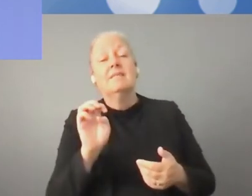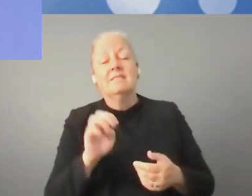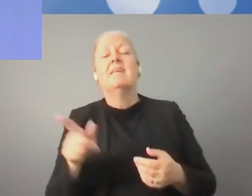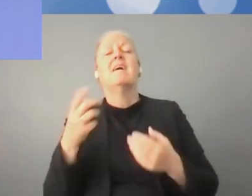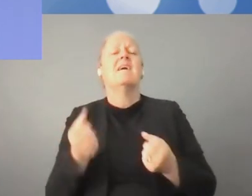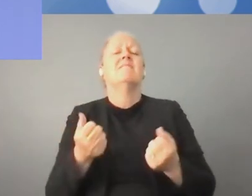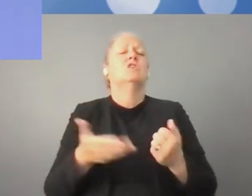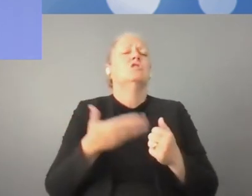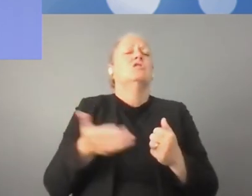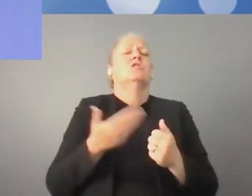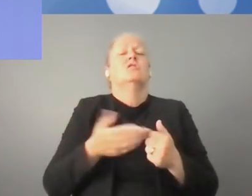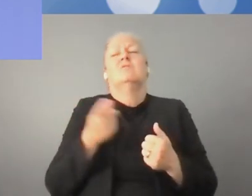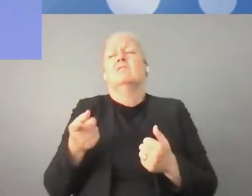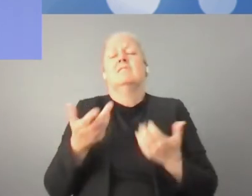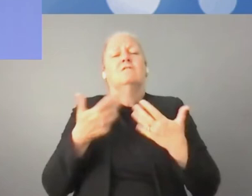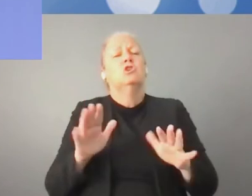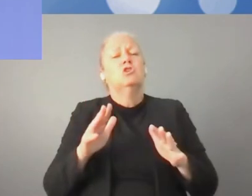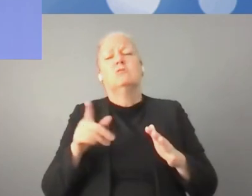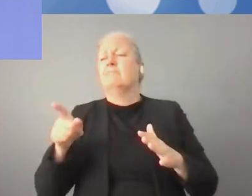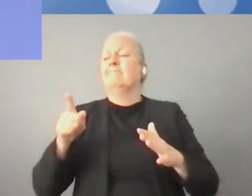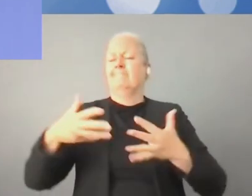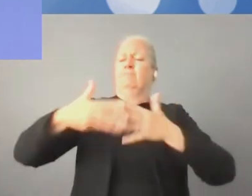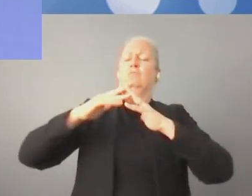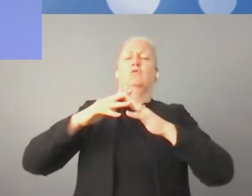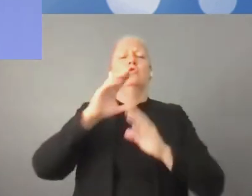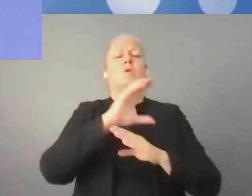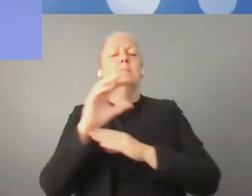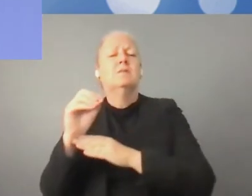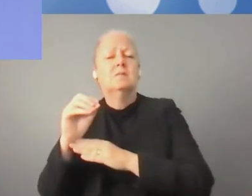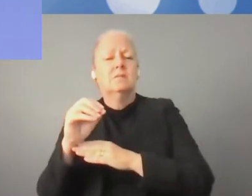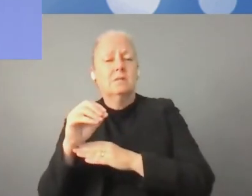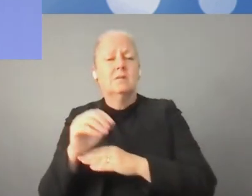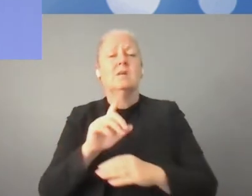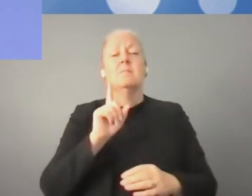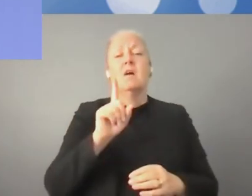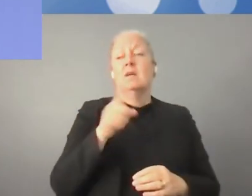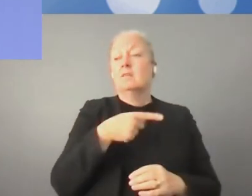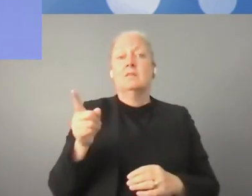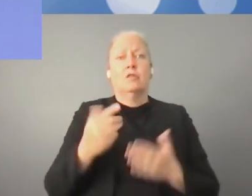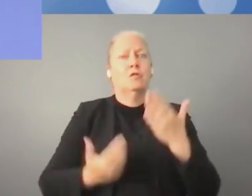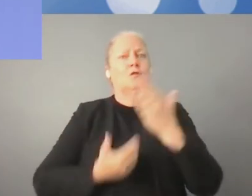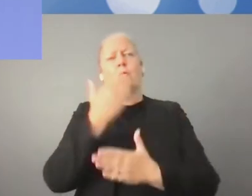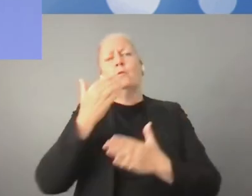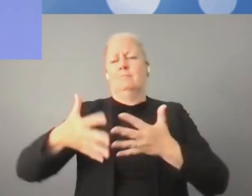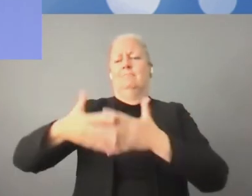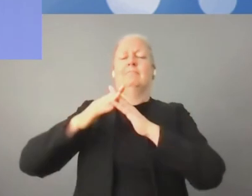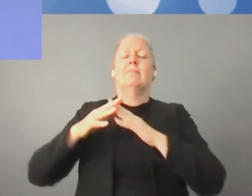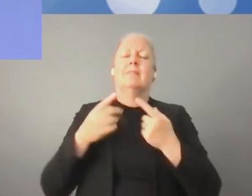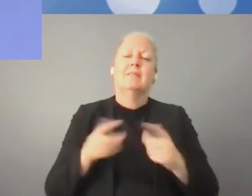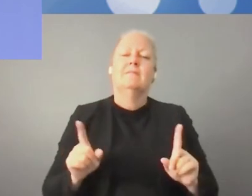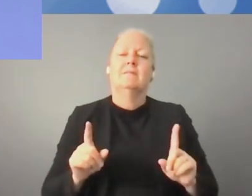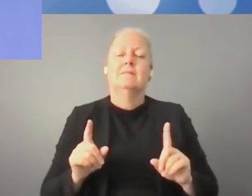established companies unlike very very much unlike the startups the venture capital that was mentioned